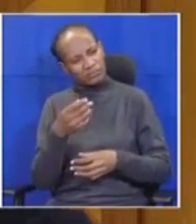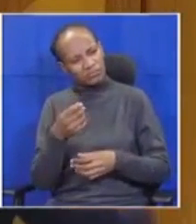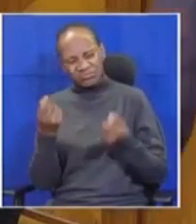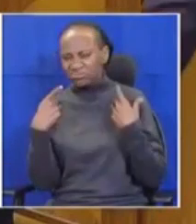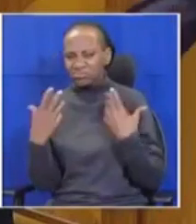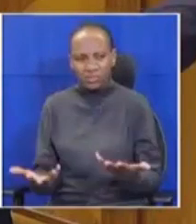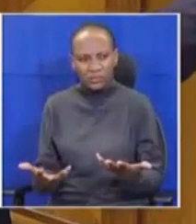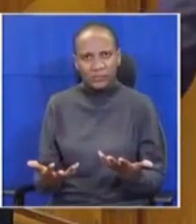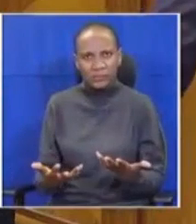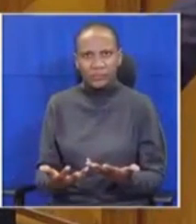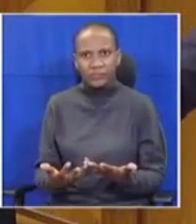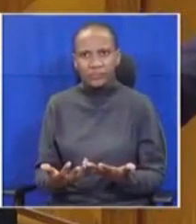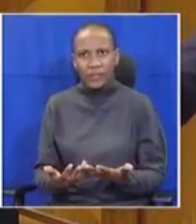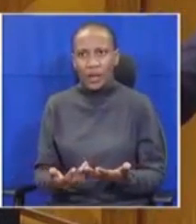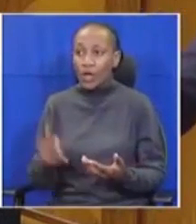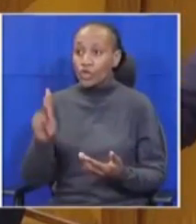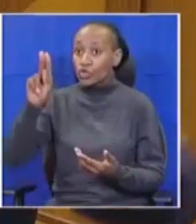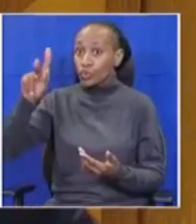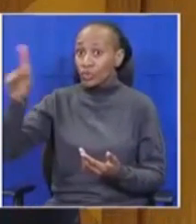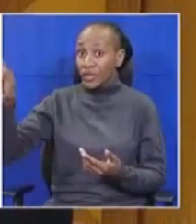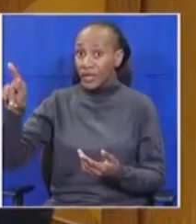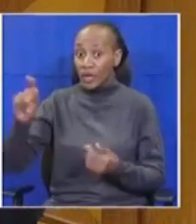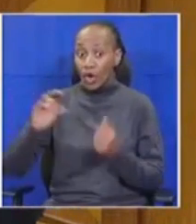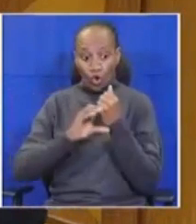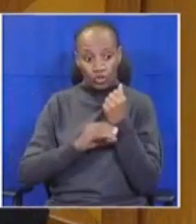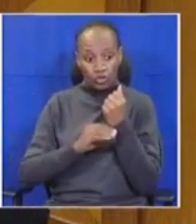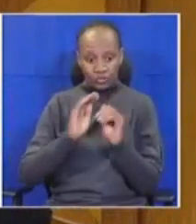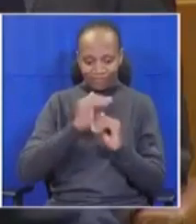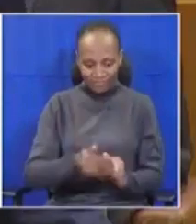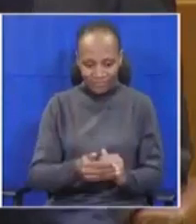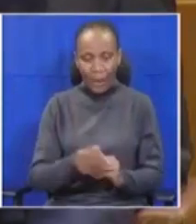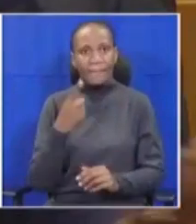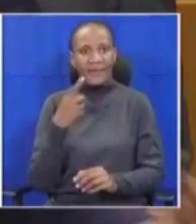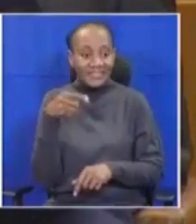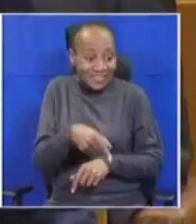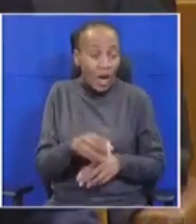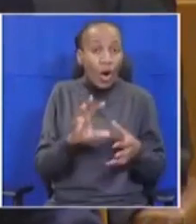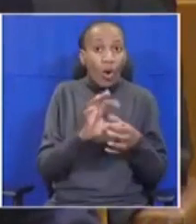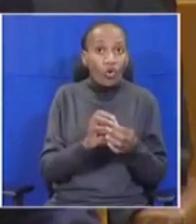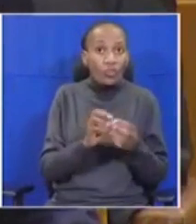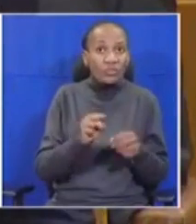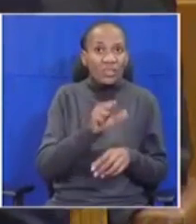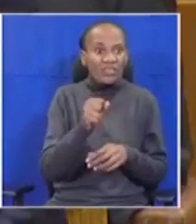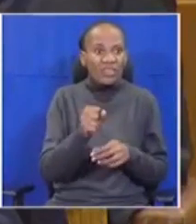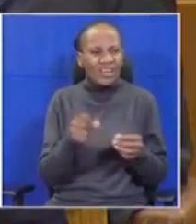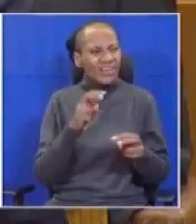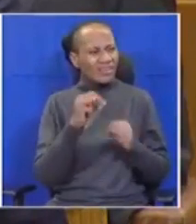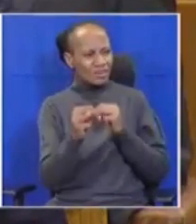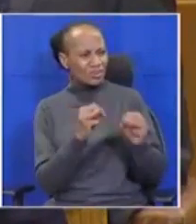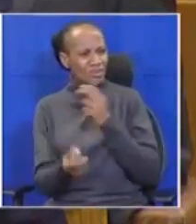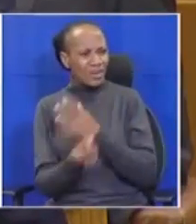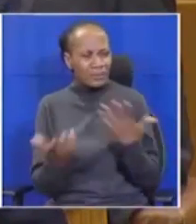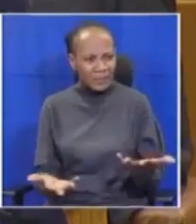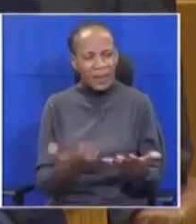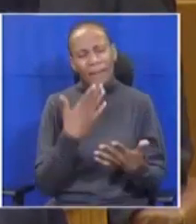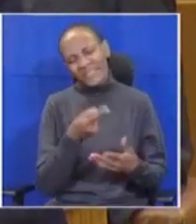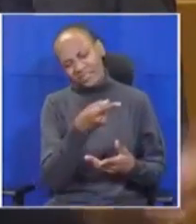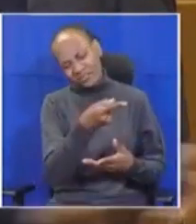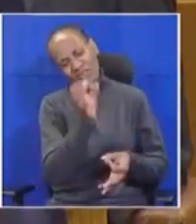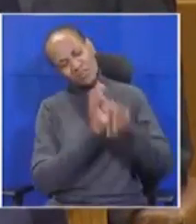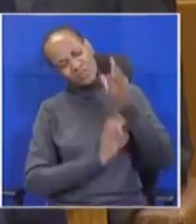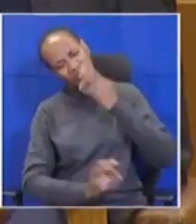that overseas we defend the Constitution, but in South Africa it seems it's open for negotiation. Can you explain to